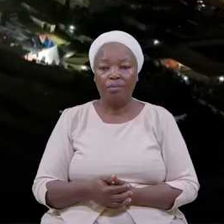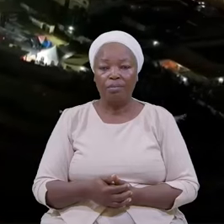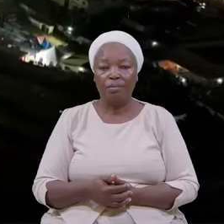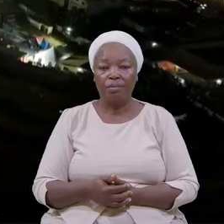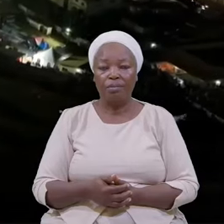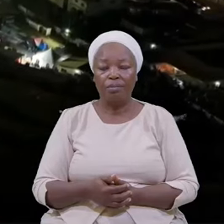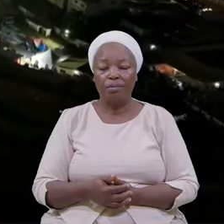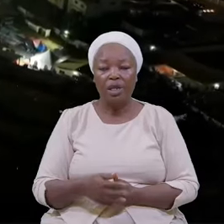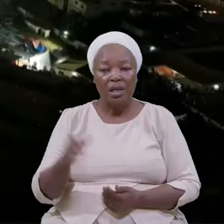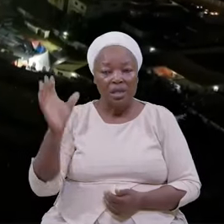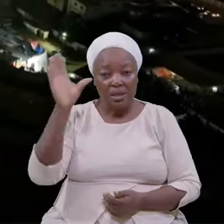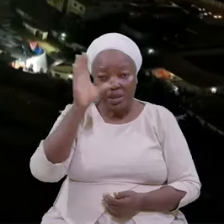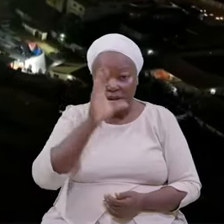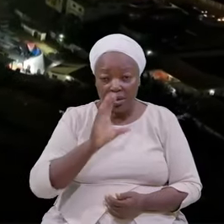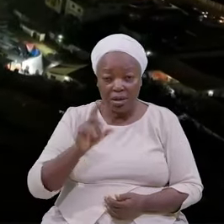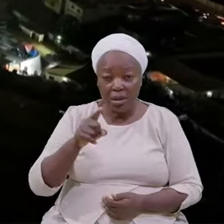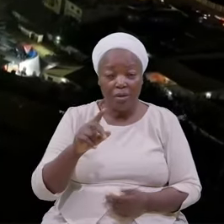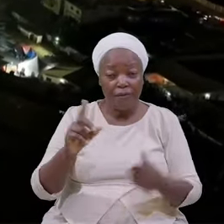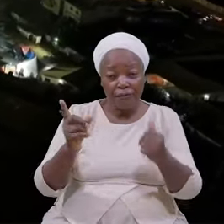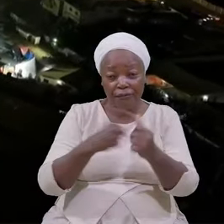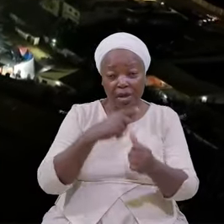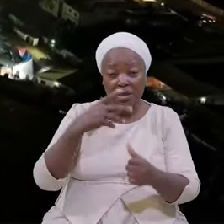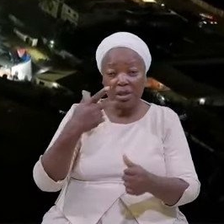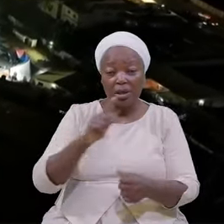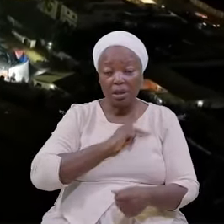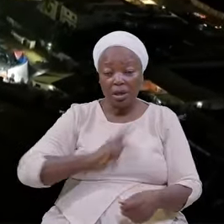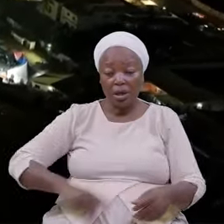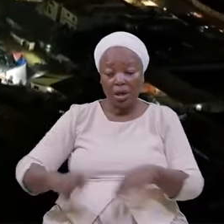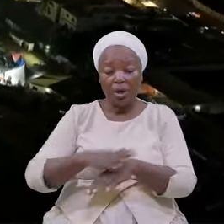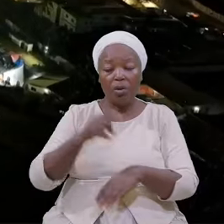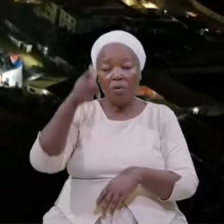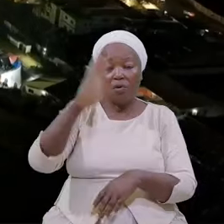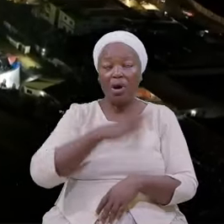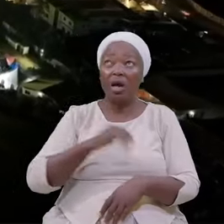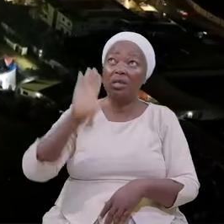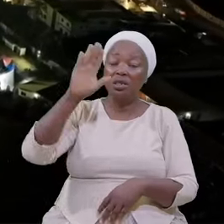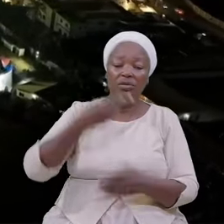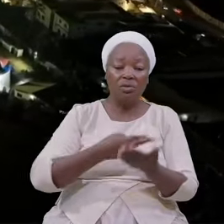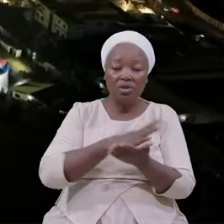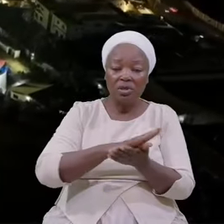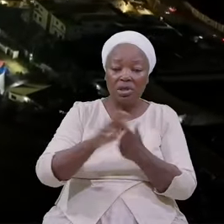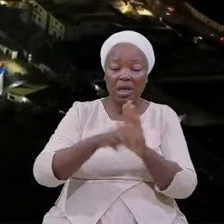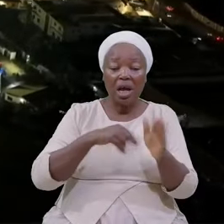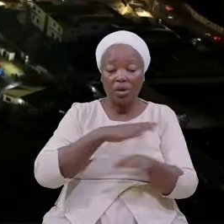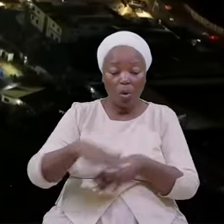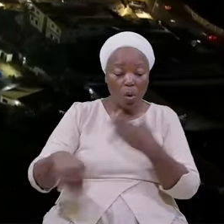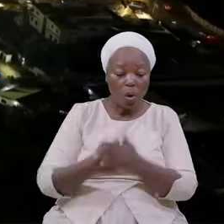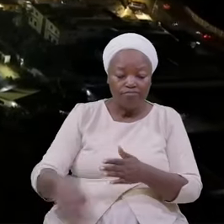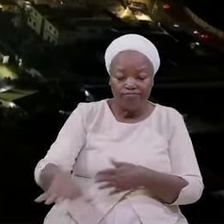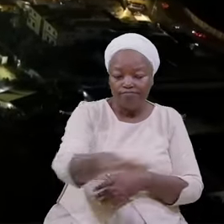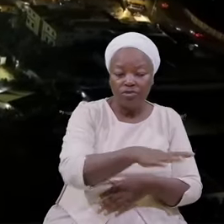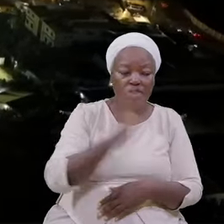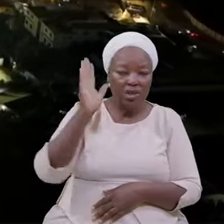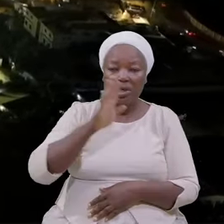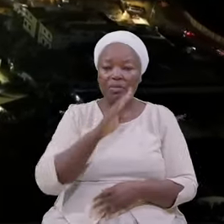Seek ye first the kingdom of God and his righteousness, and all these things shall be added unto